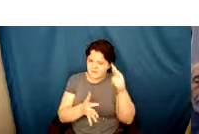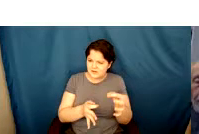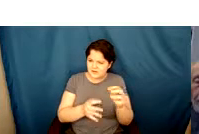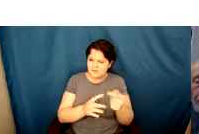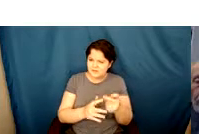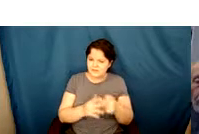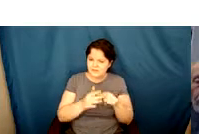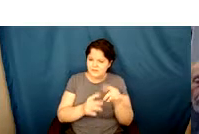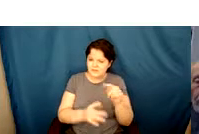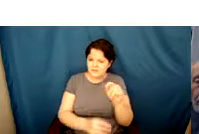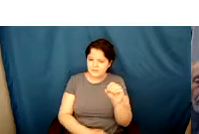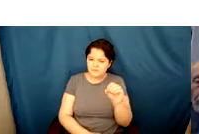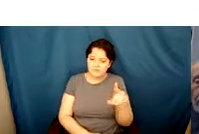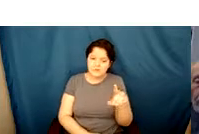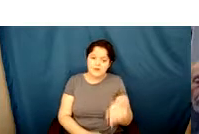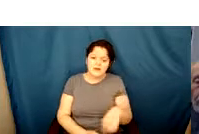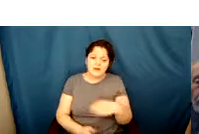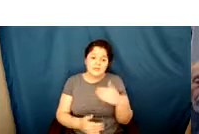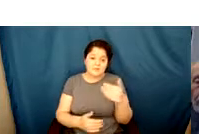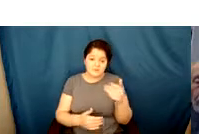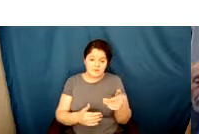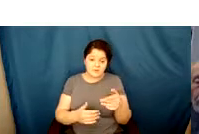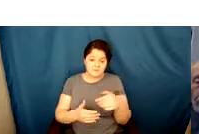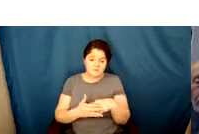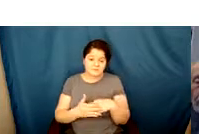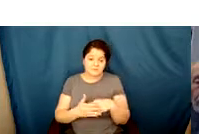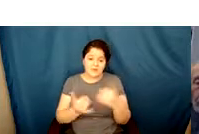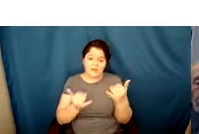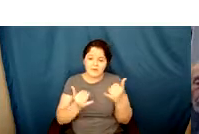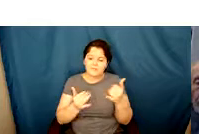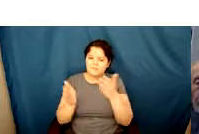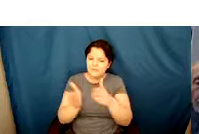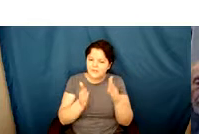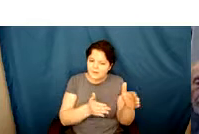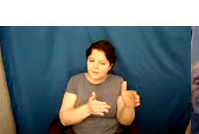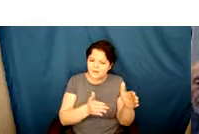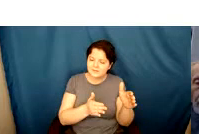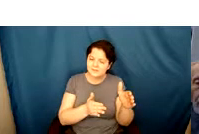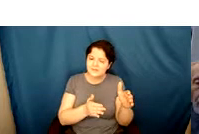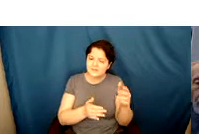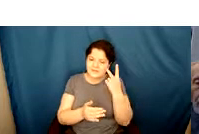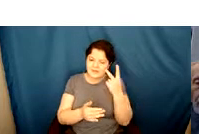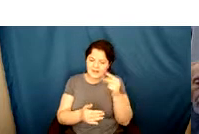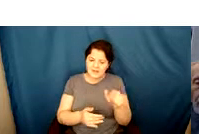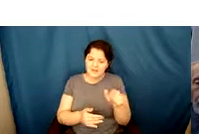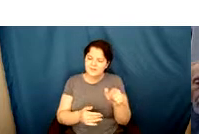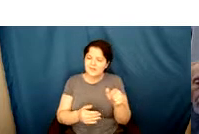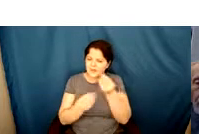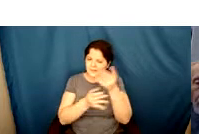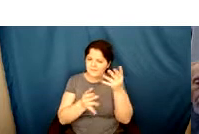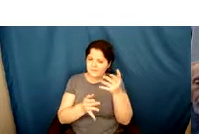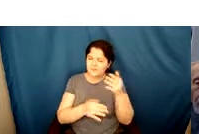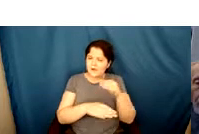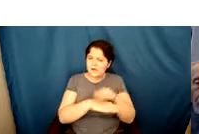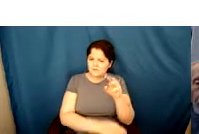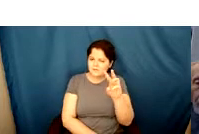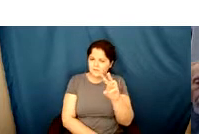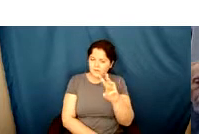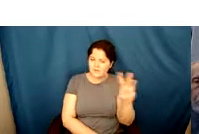evaluation comes planning. You can see the completed plan shown on this slide. It's also available on our website. You'll see some images from it